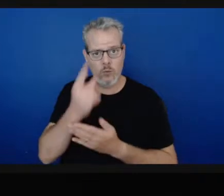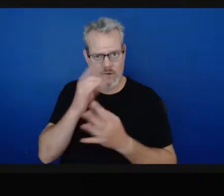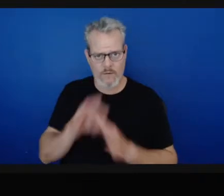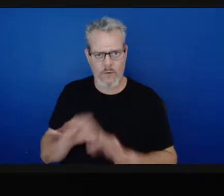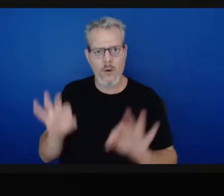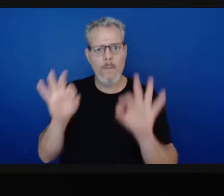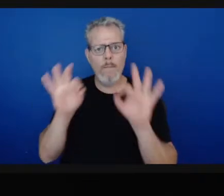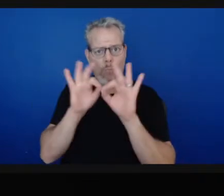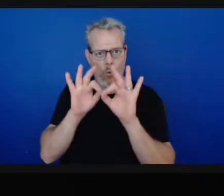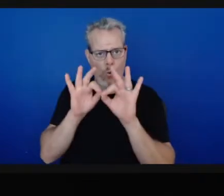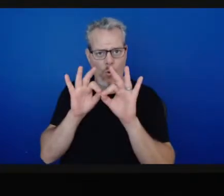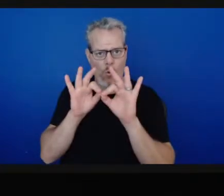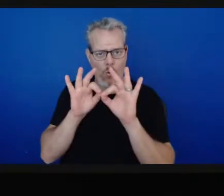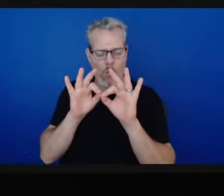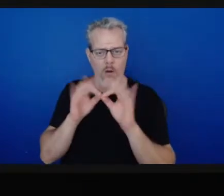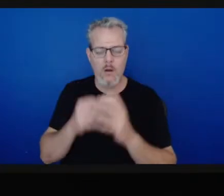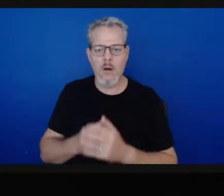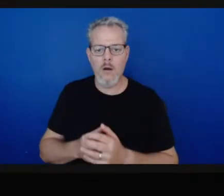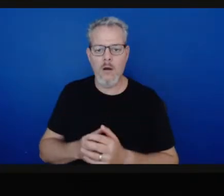It's